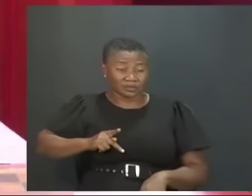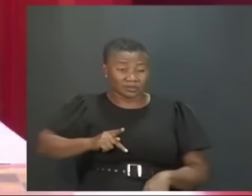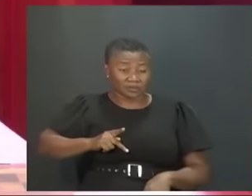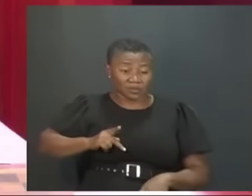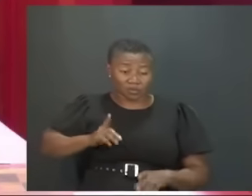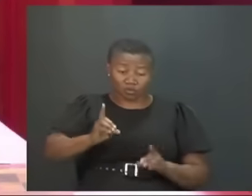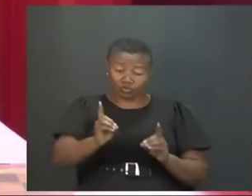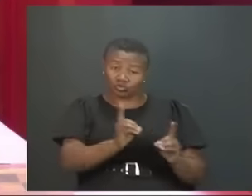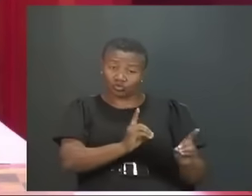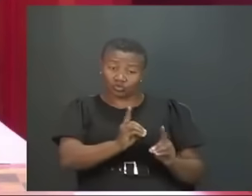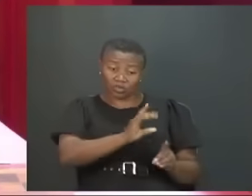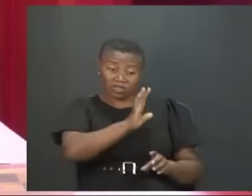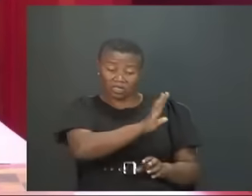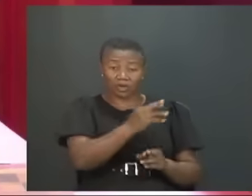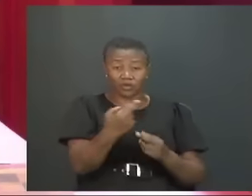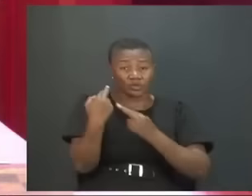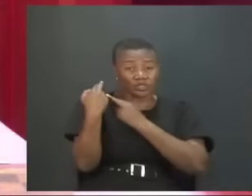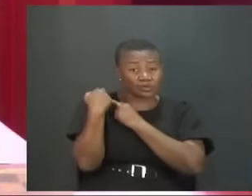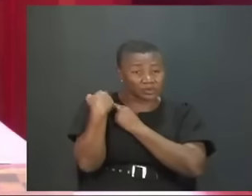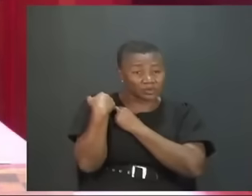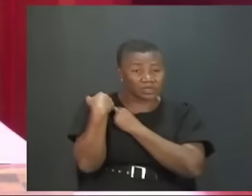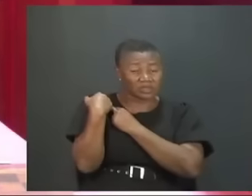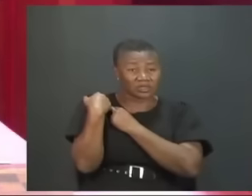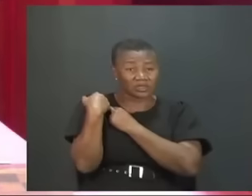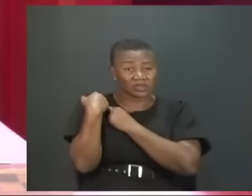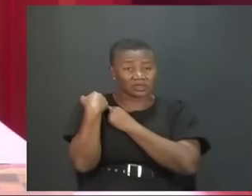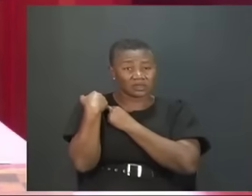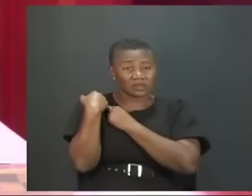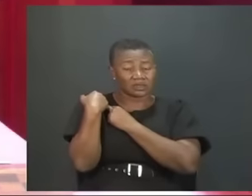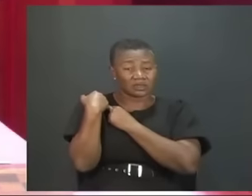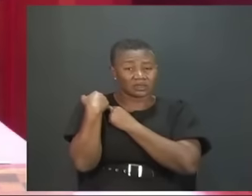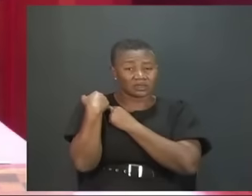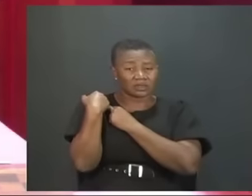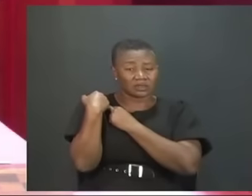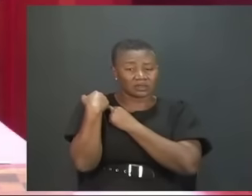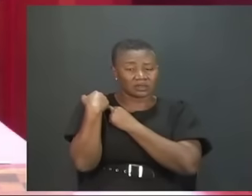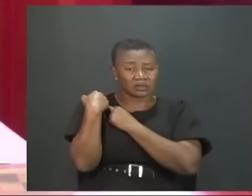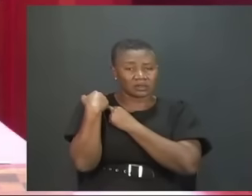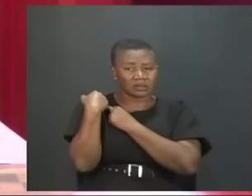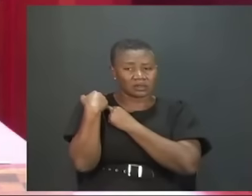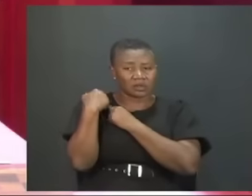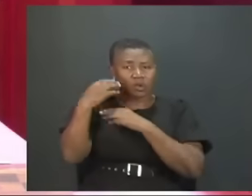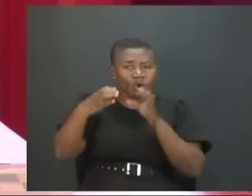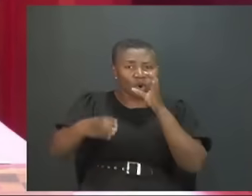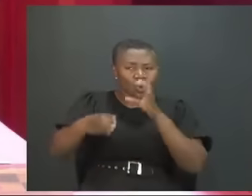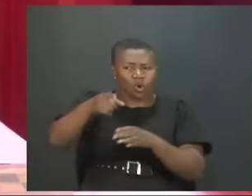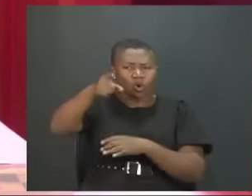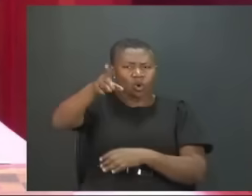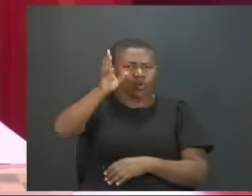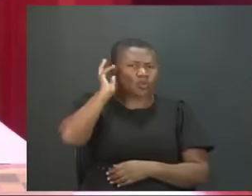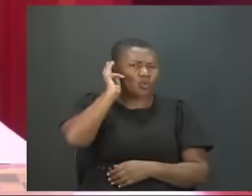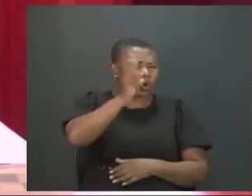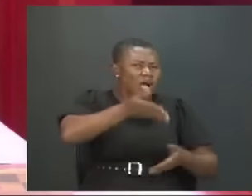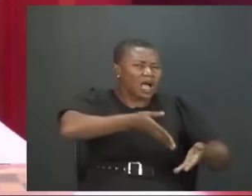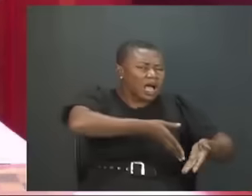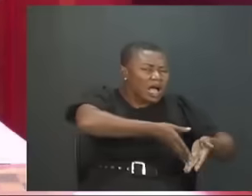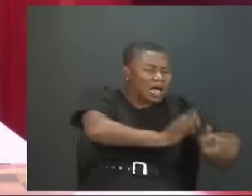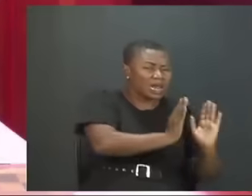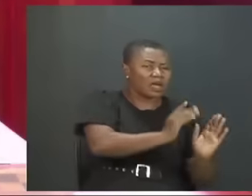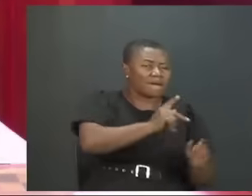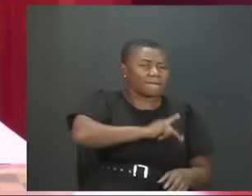primary responsibility, it will always allow this Parliament to go through that